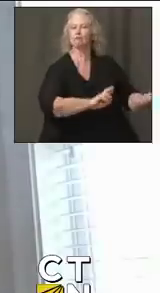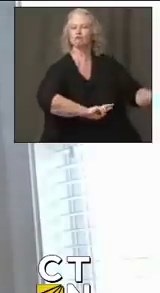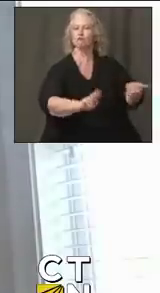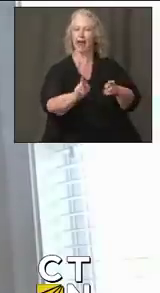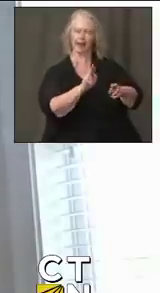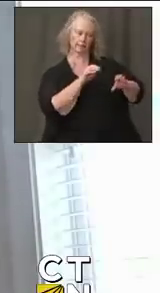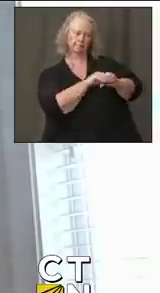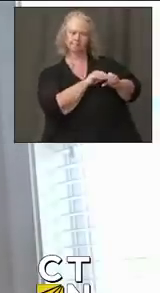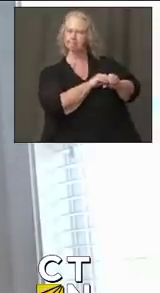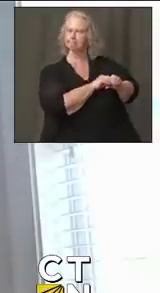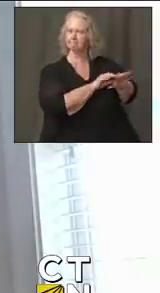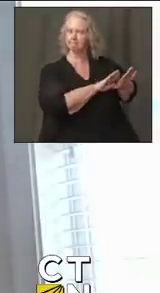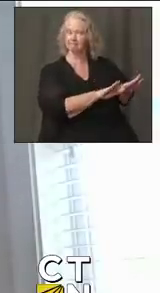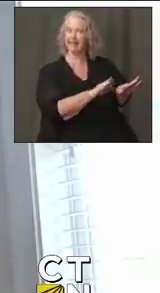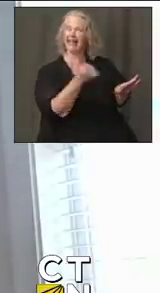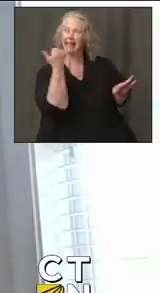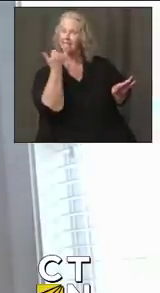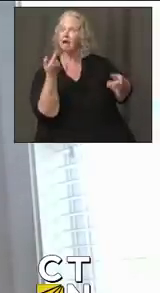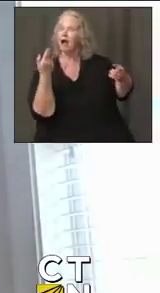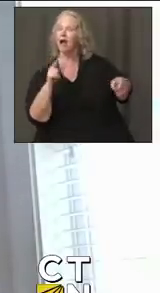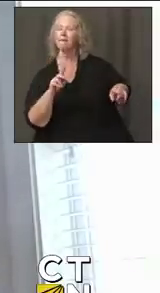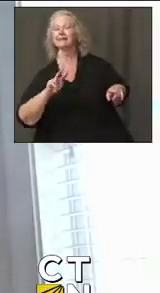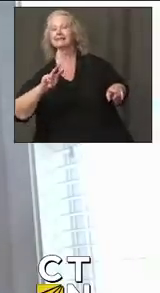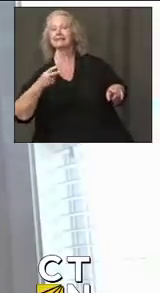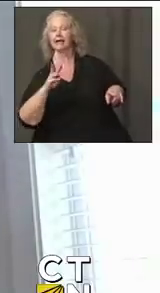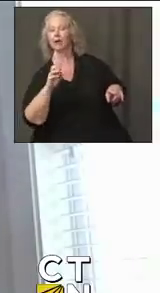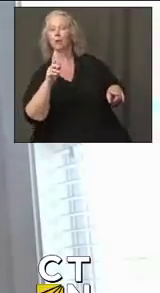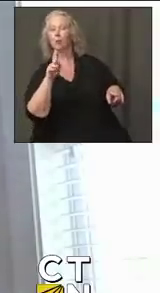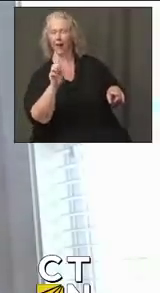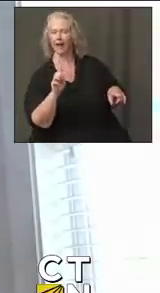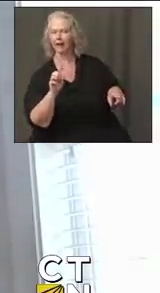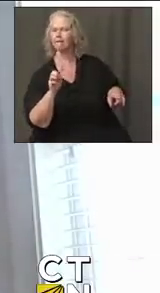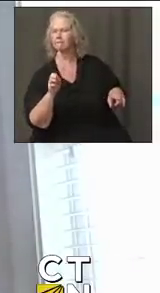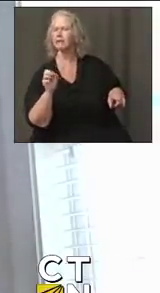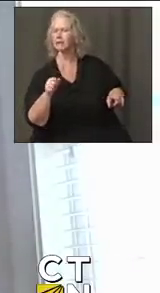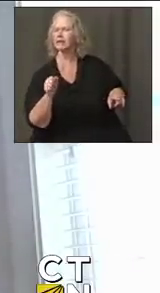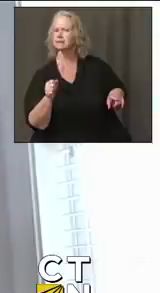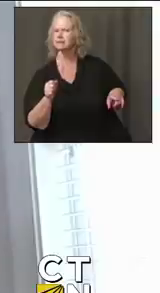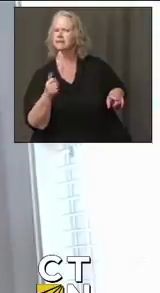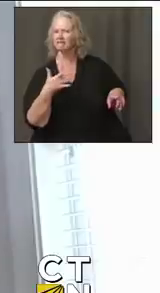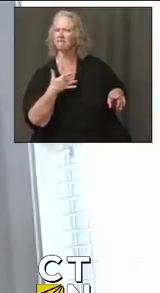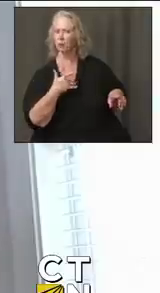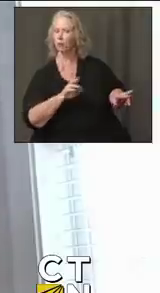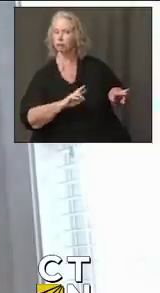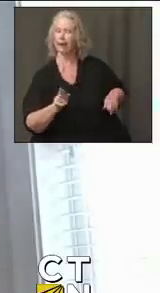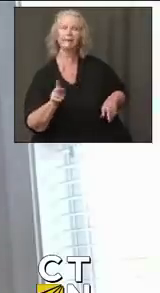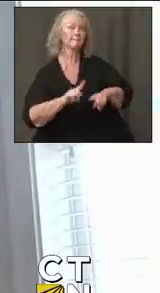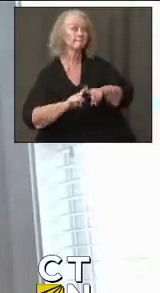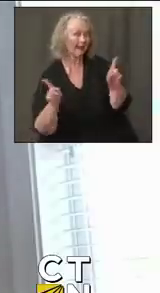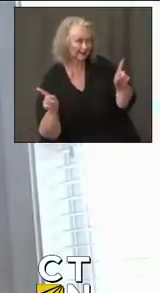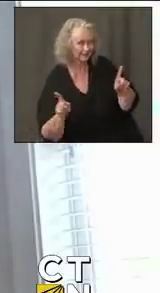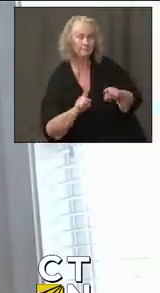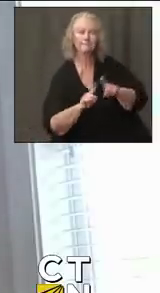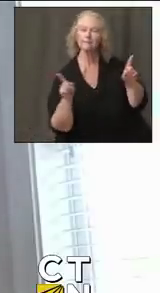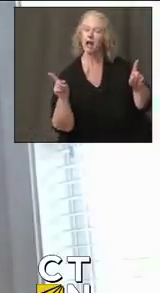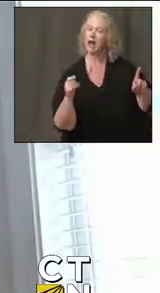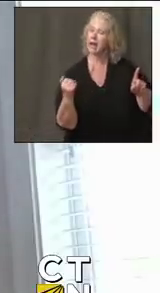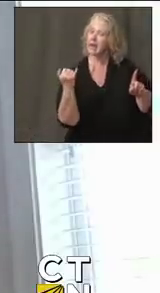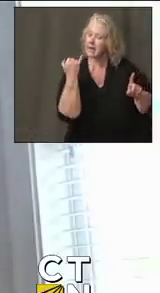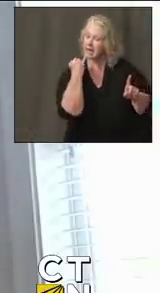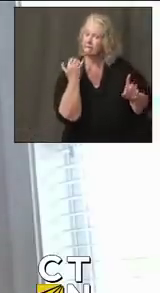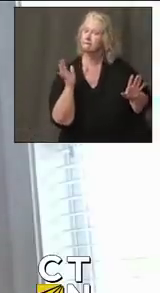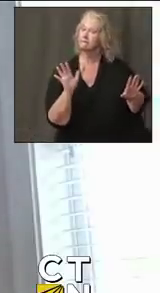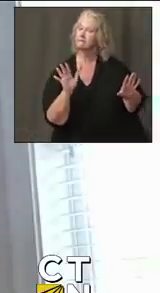preparation for a potential second wave. But I would be remiss if I didn't add that there is a certain amount